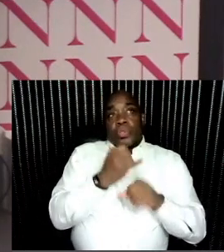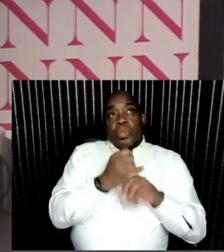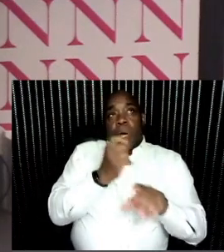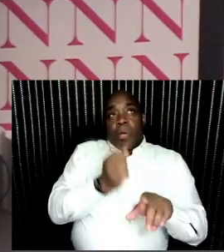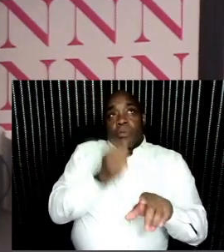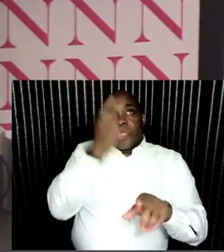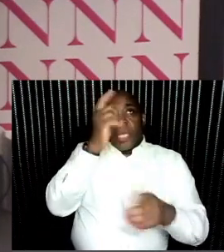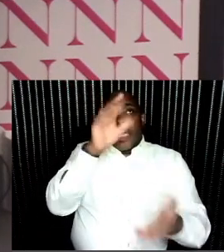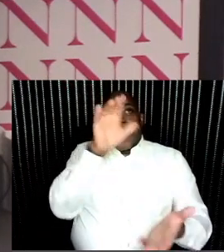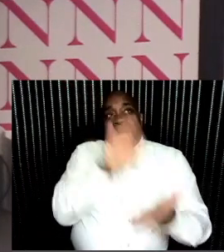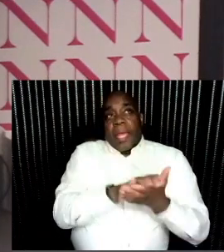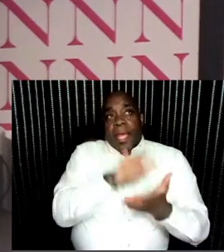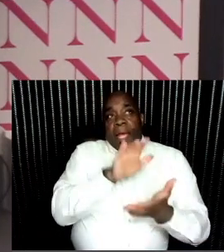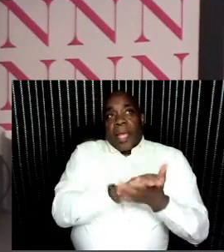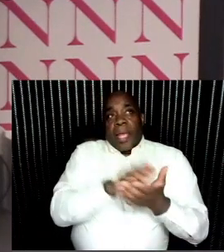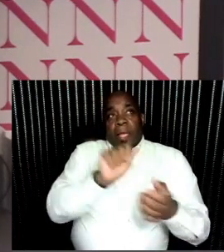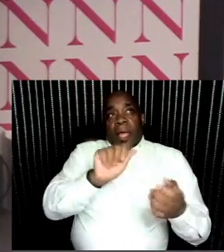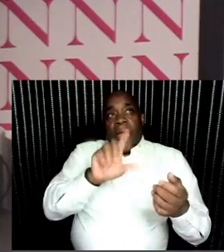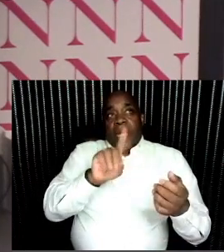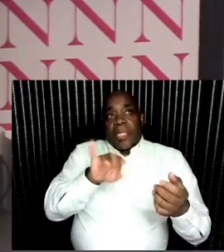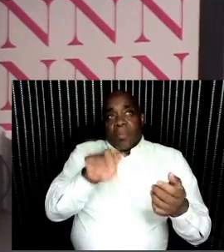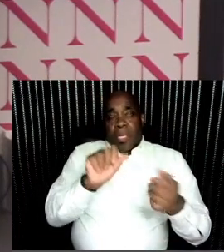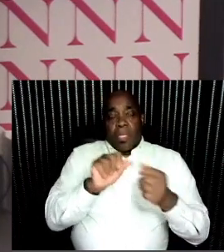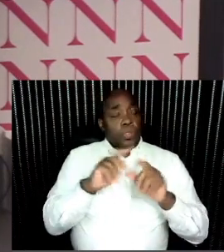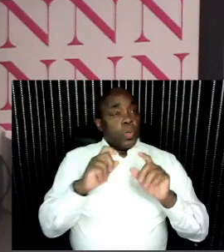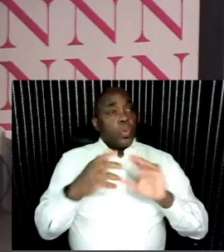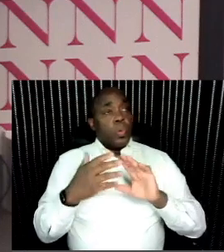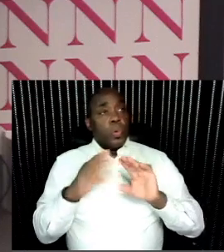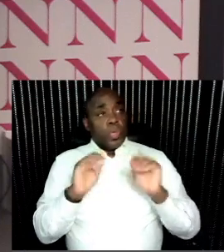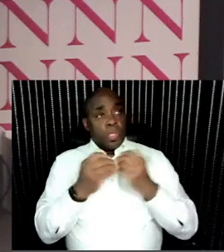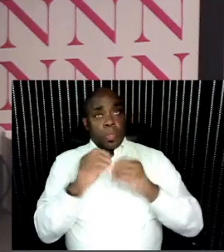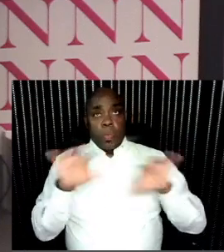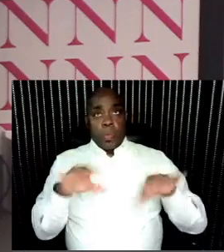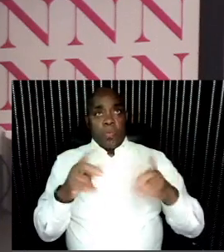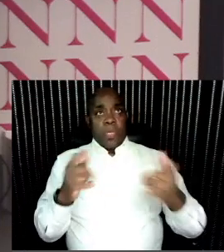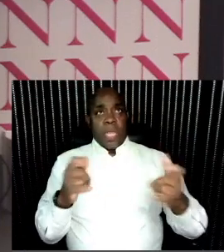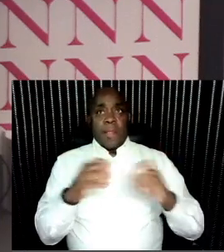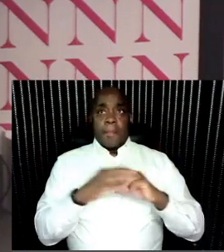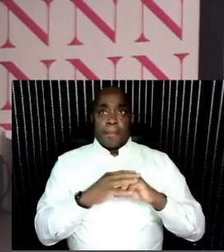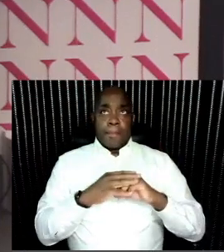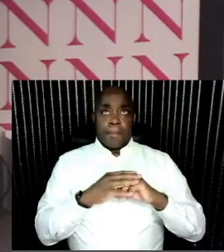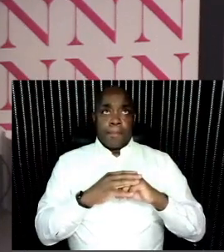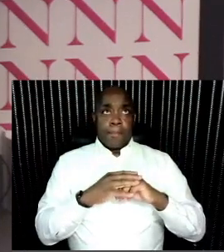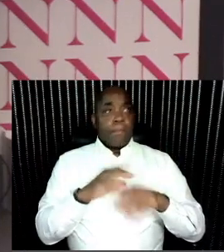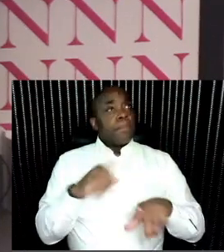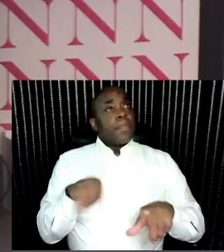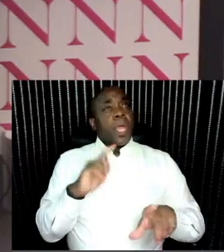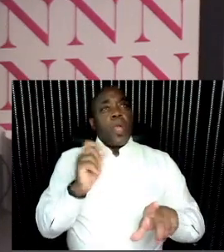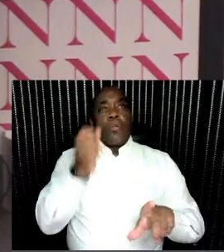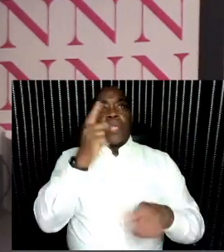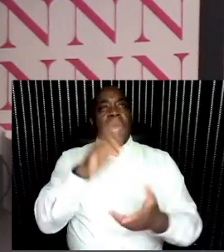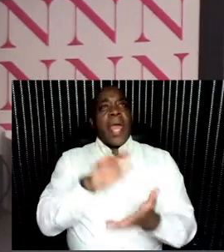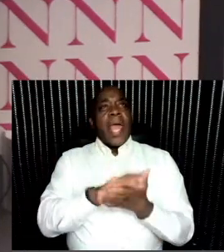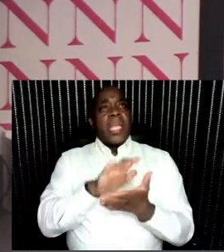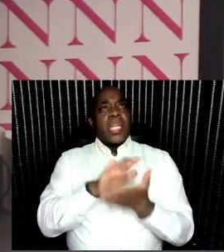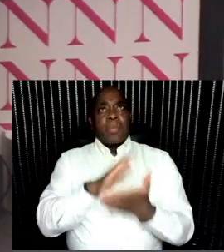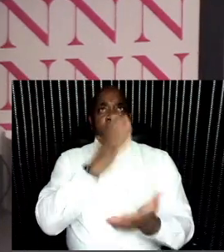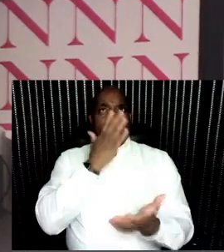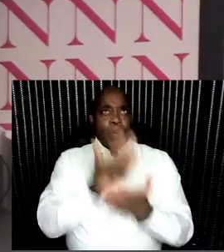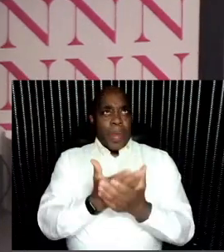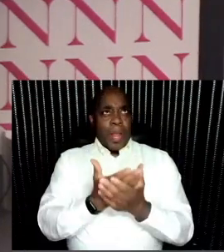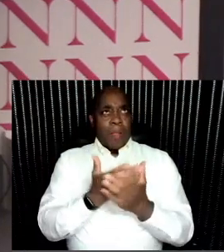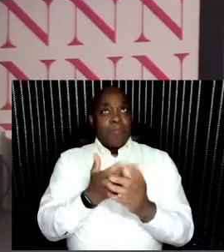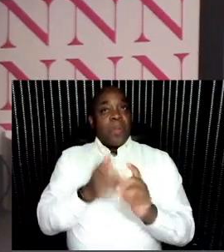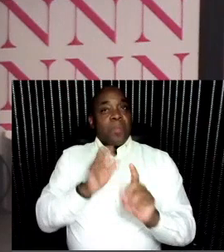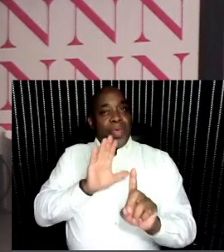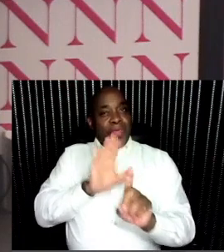community organization that we work with right now, you know, even the organization, they understand academia very well from their perspective.